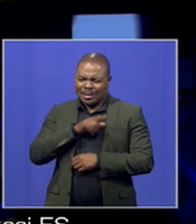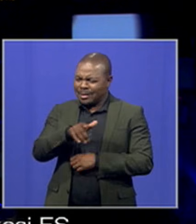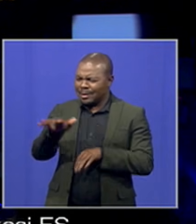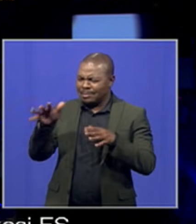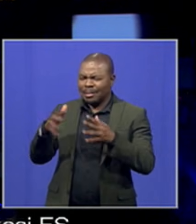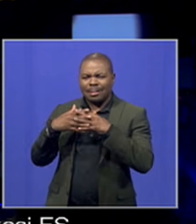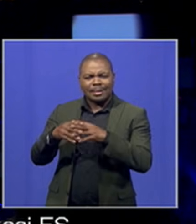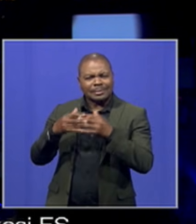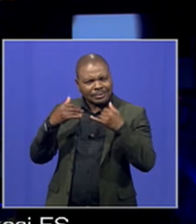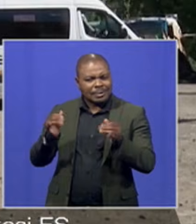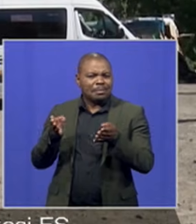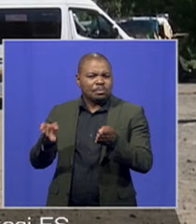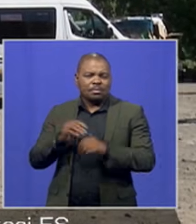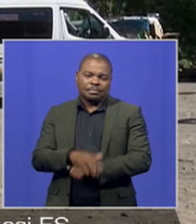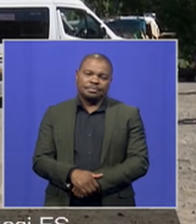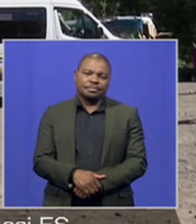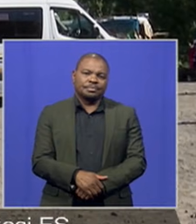bapalami.